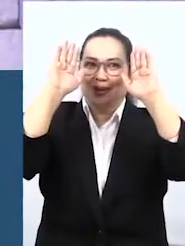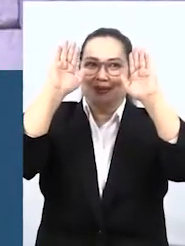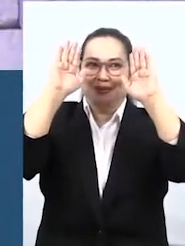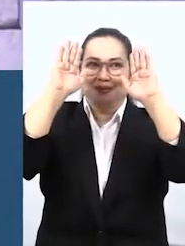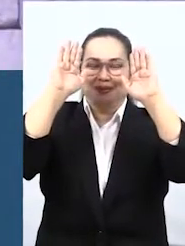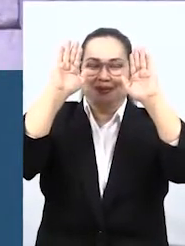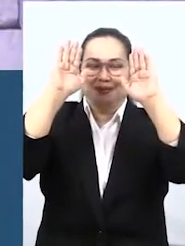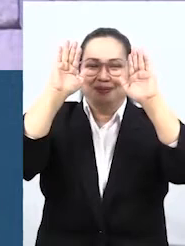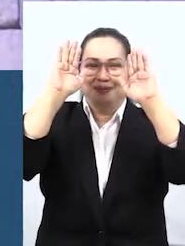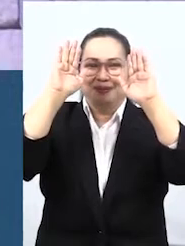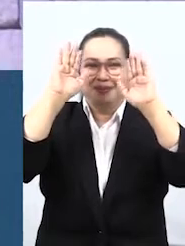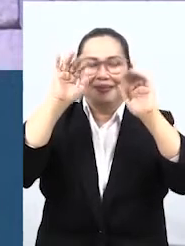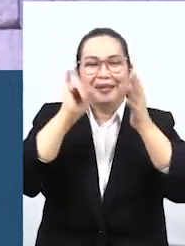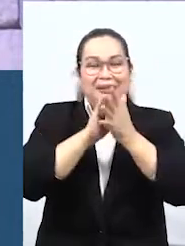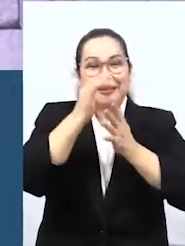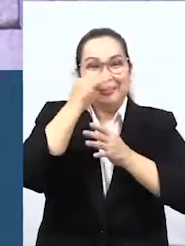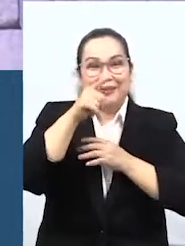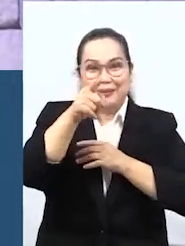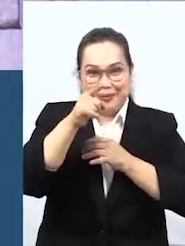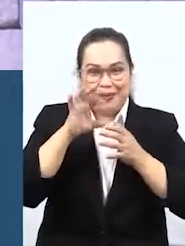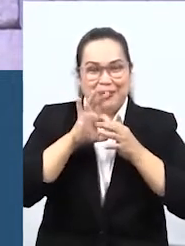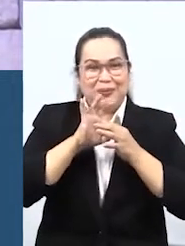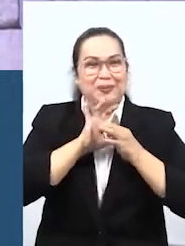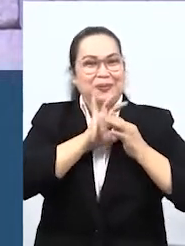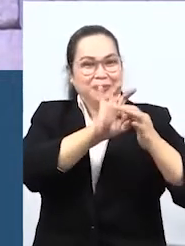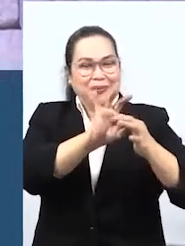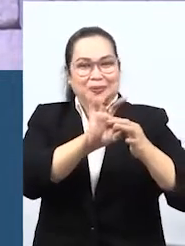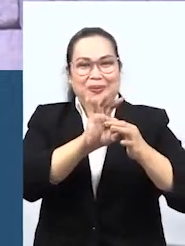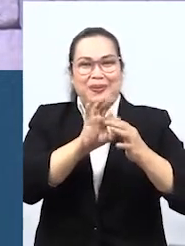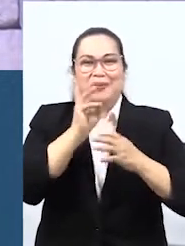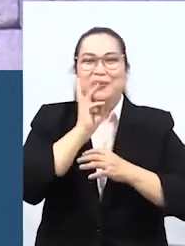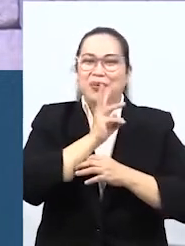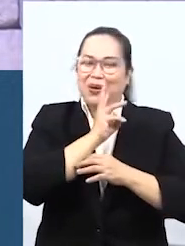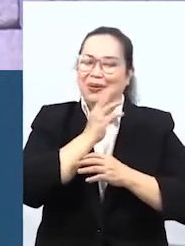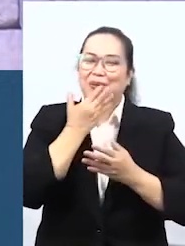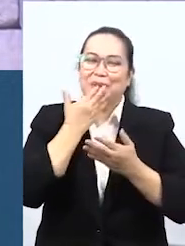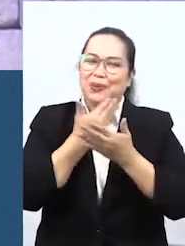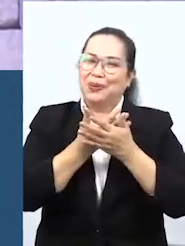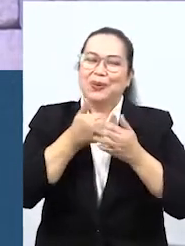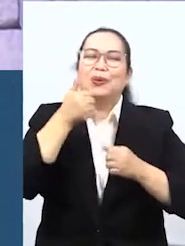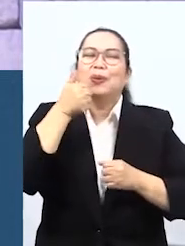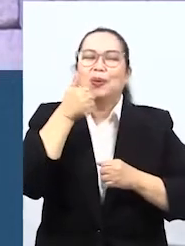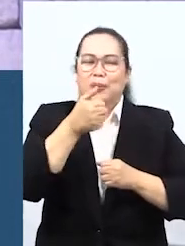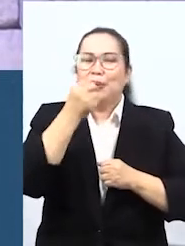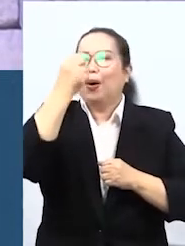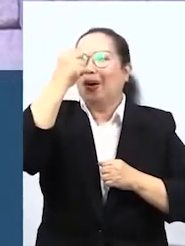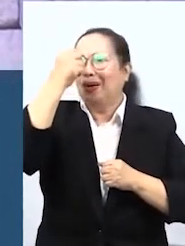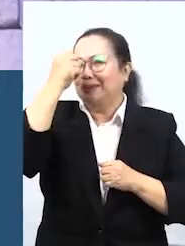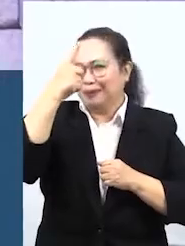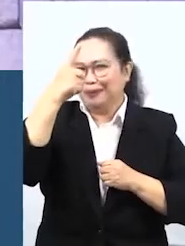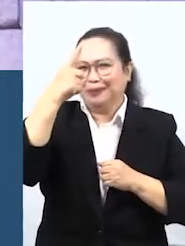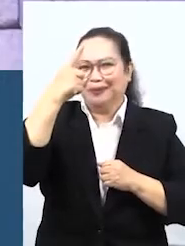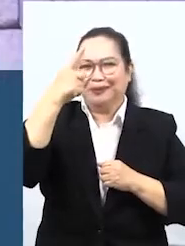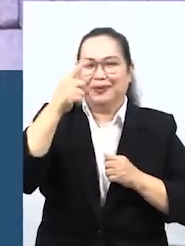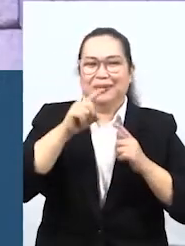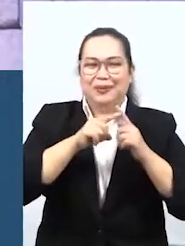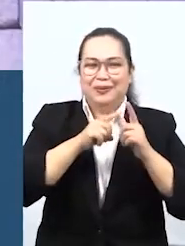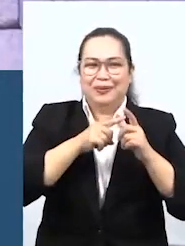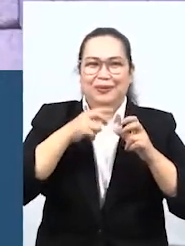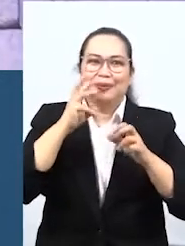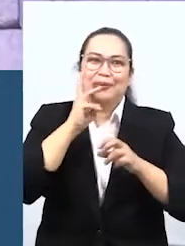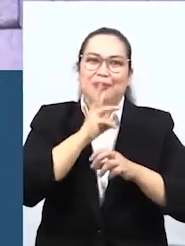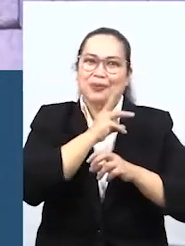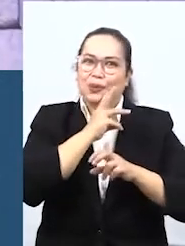vering that's why we can relate to this widow so well This is in a difficult